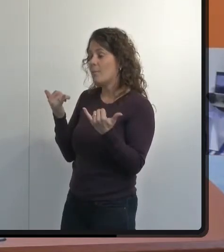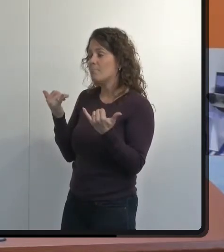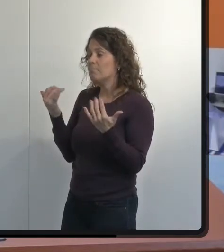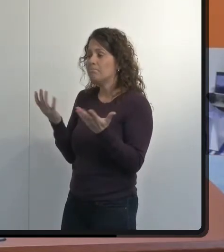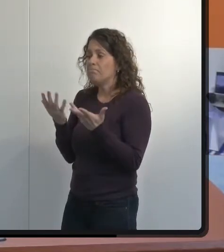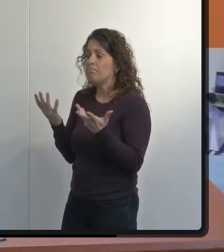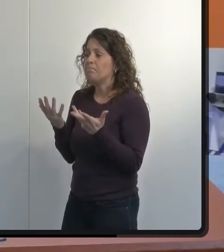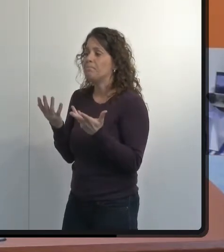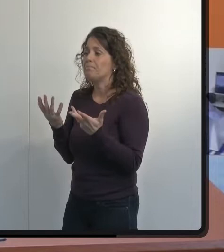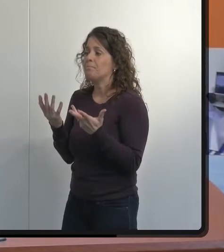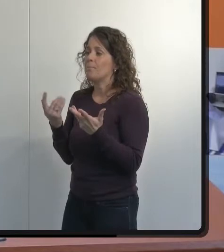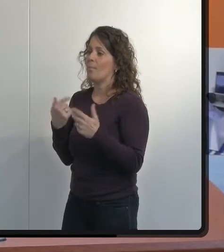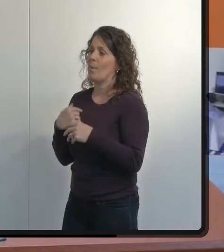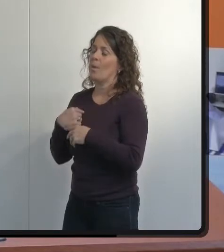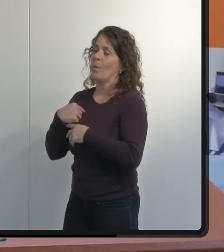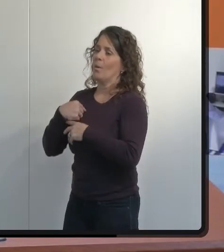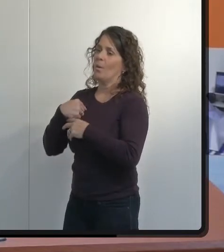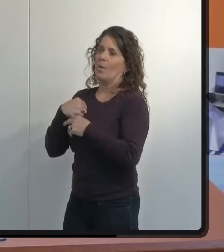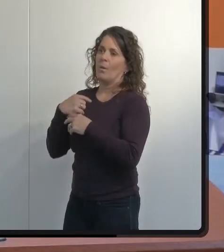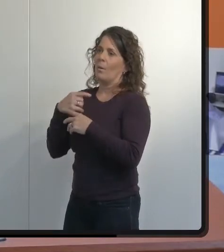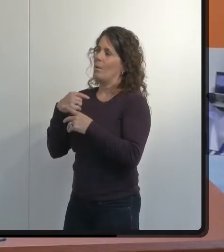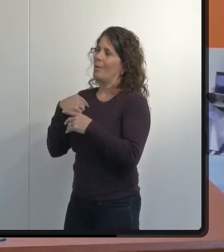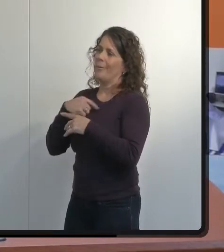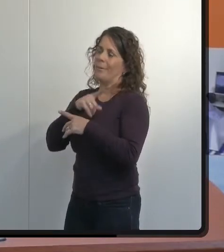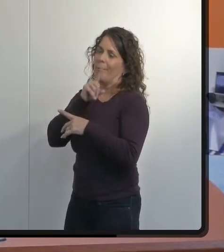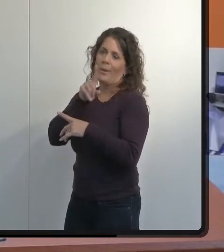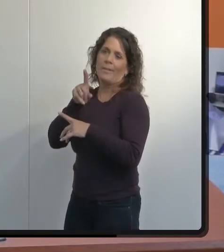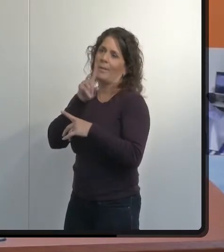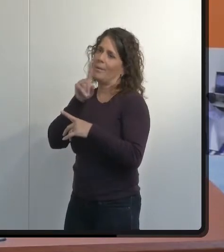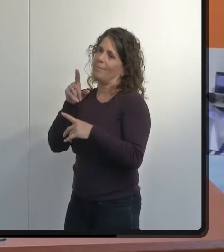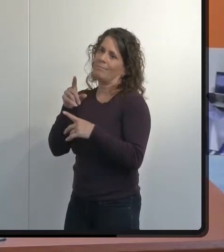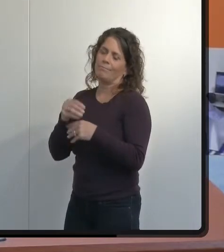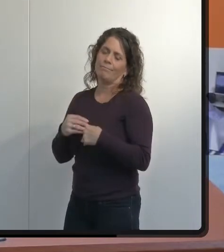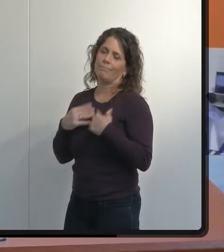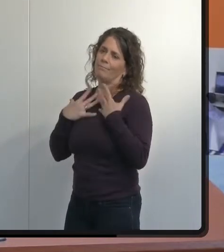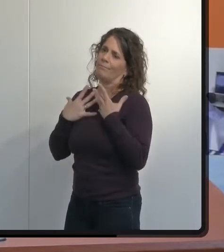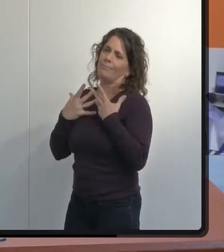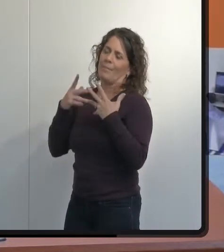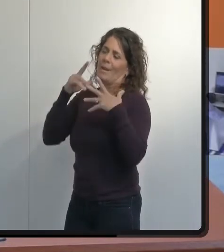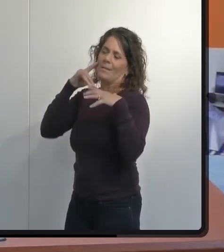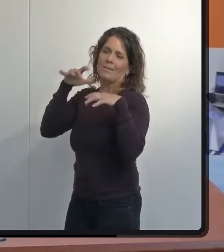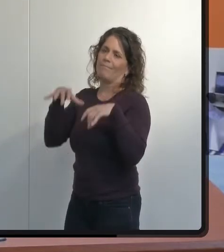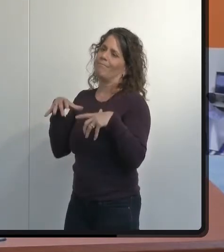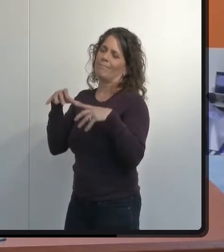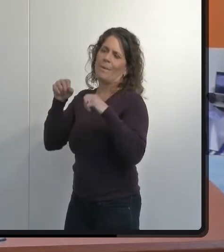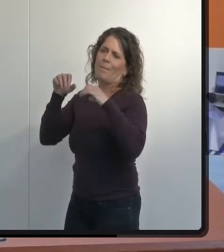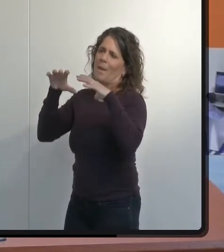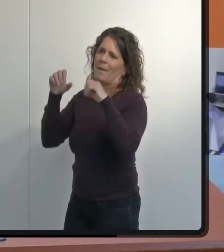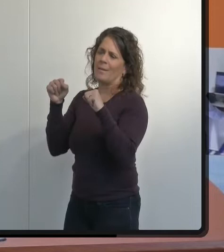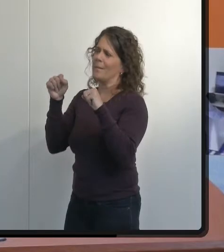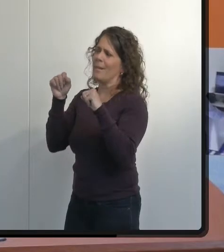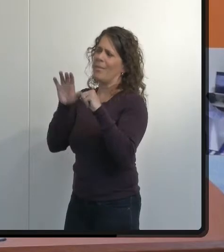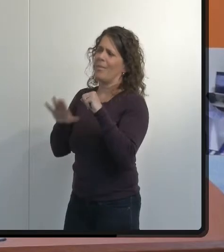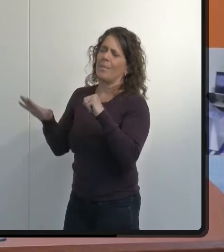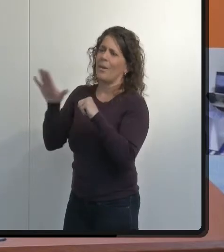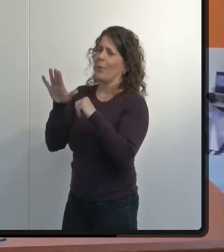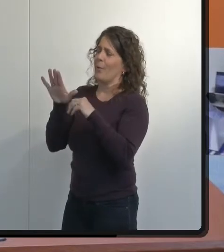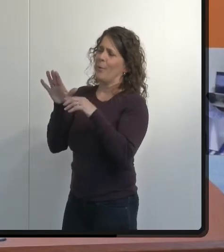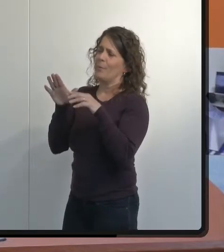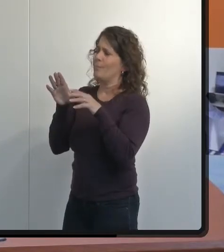are astounded by the great job that the jail has, their quarantine